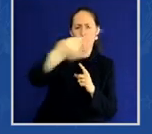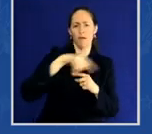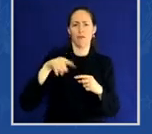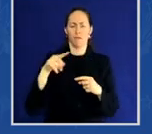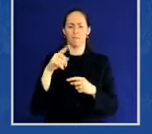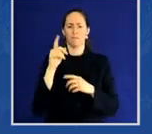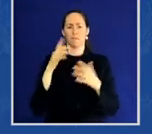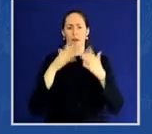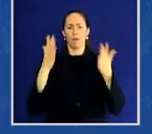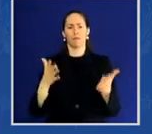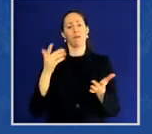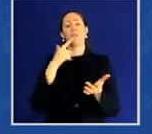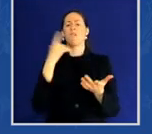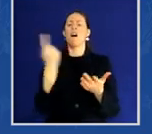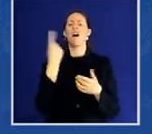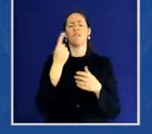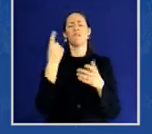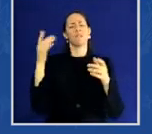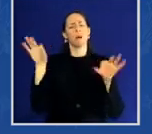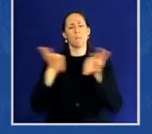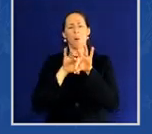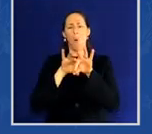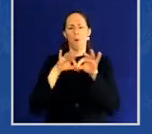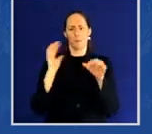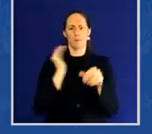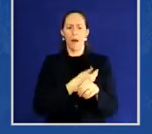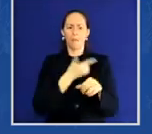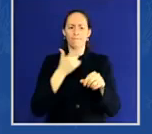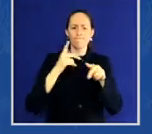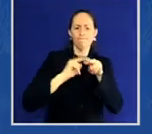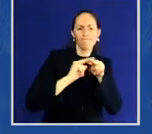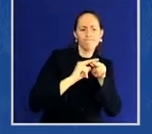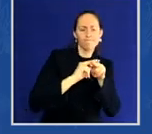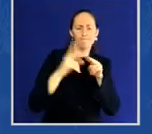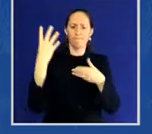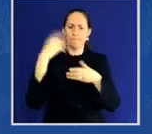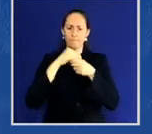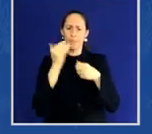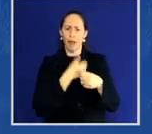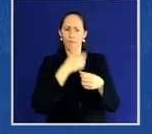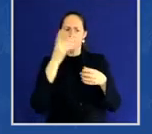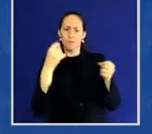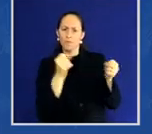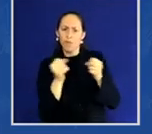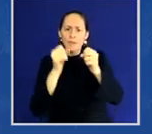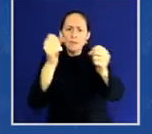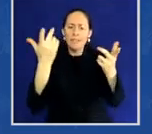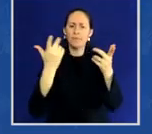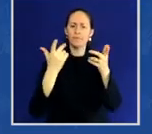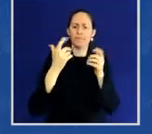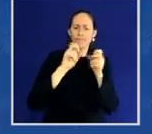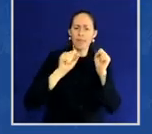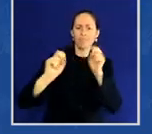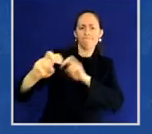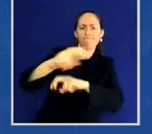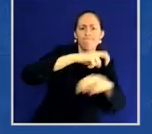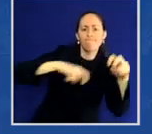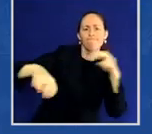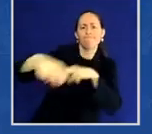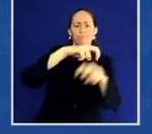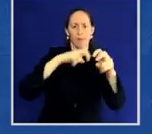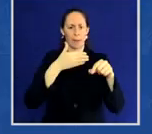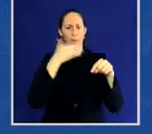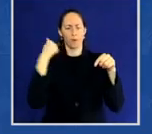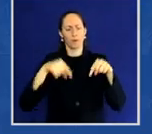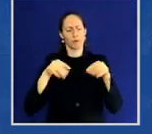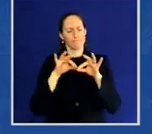strategy. We continue to see their important contributions play out in real time as we navigate through the